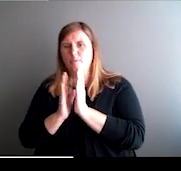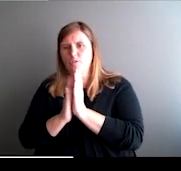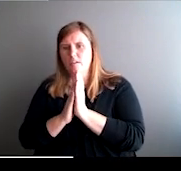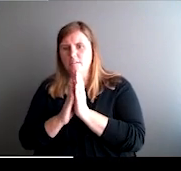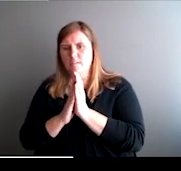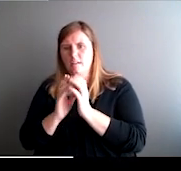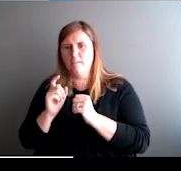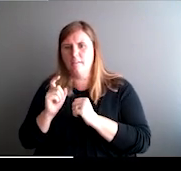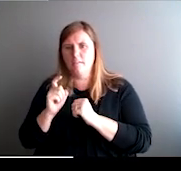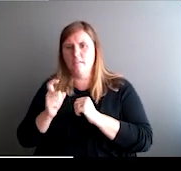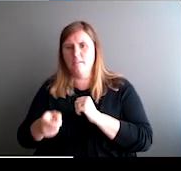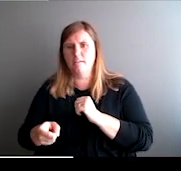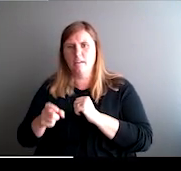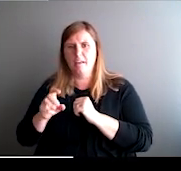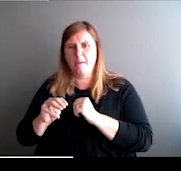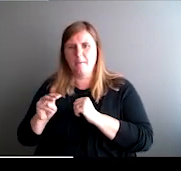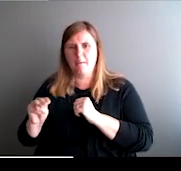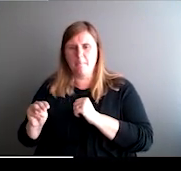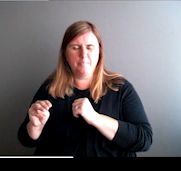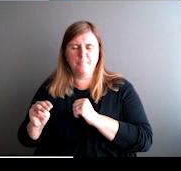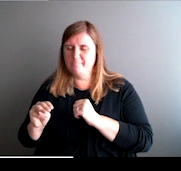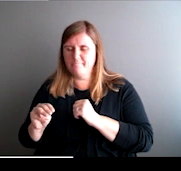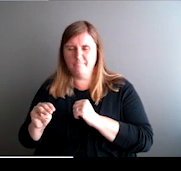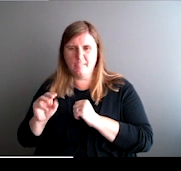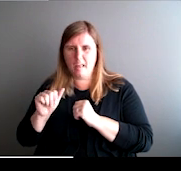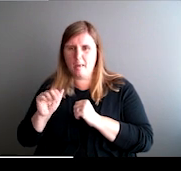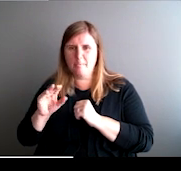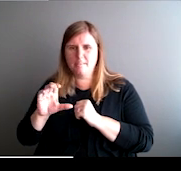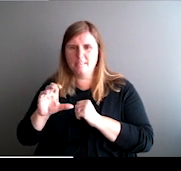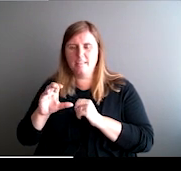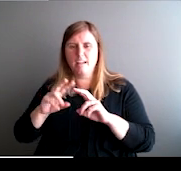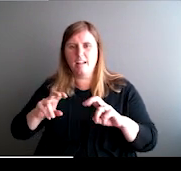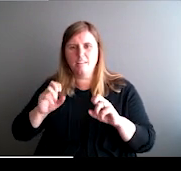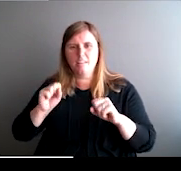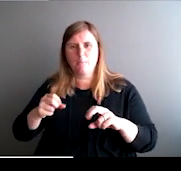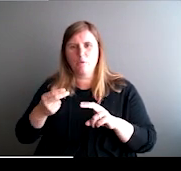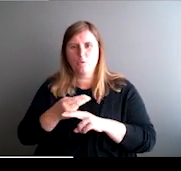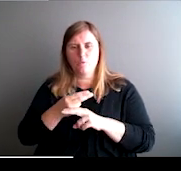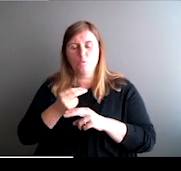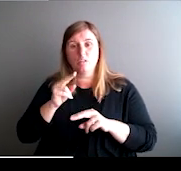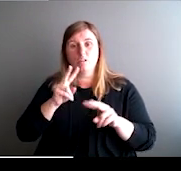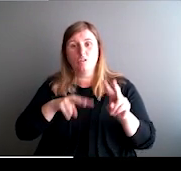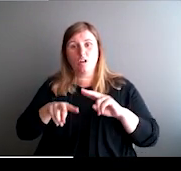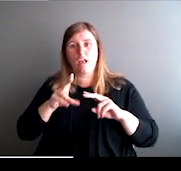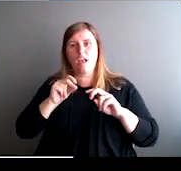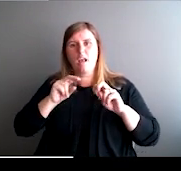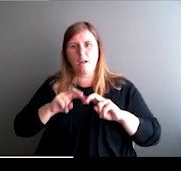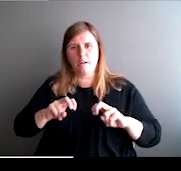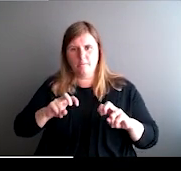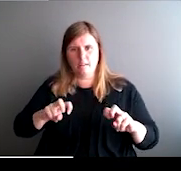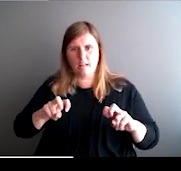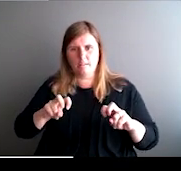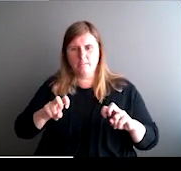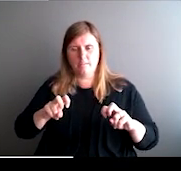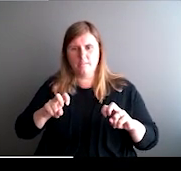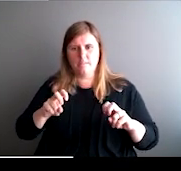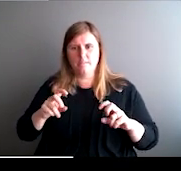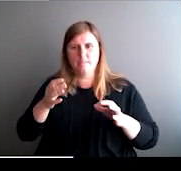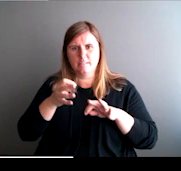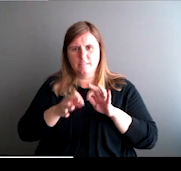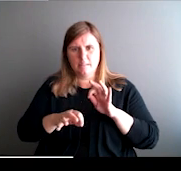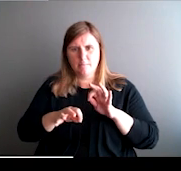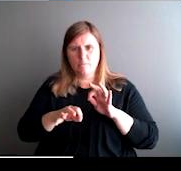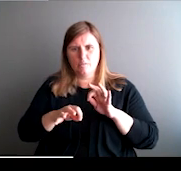and they get an M&M. The ABC analysis can be used to look at and to observe and to analyze very